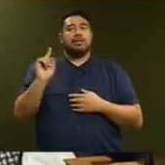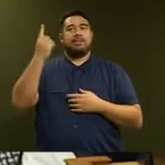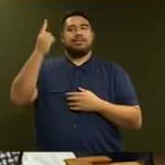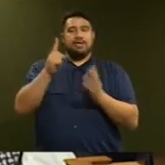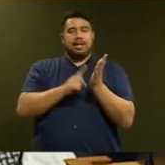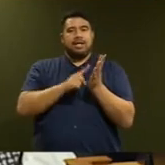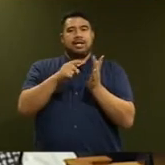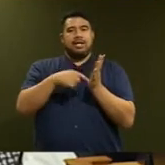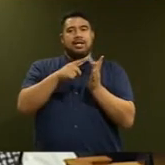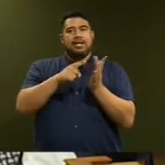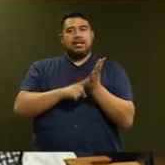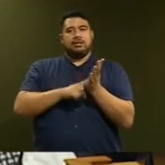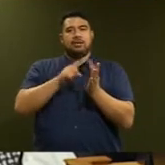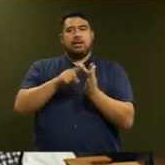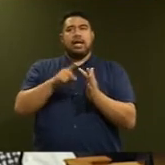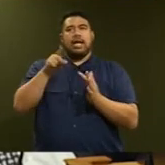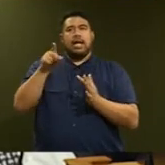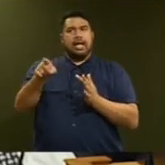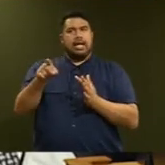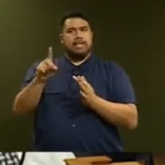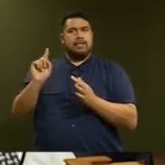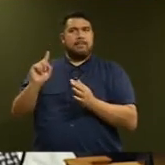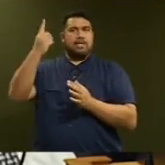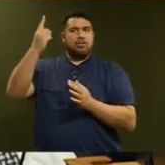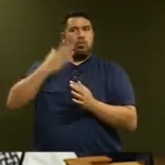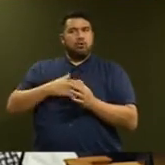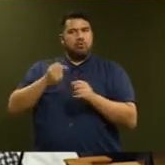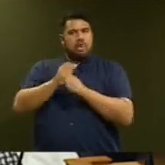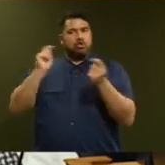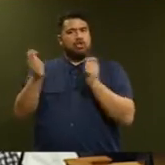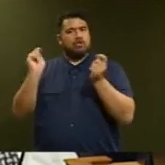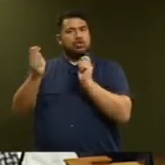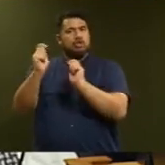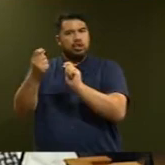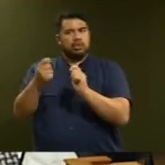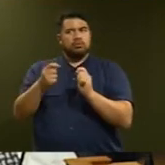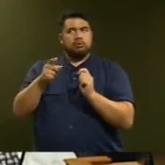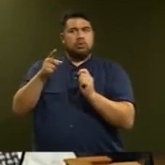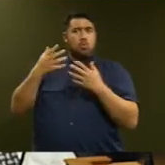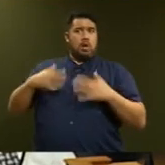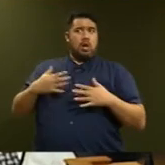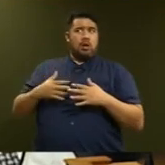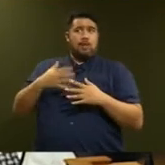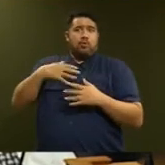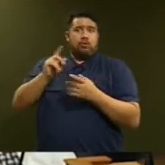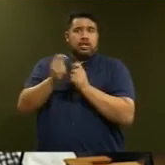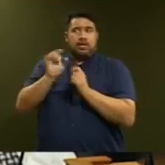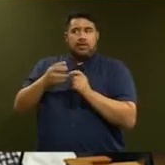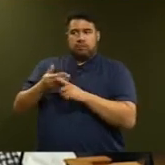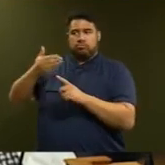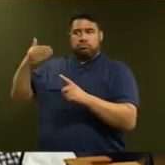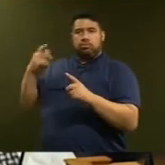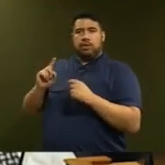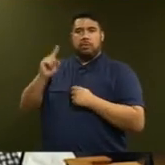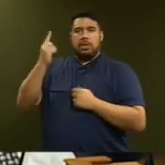minister, probably the most reformist minister we've had in decades. And because he has been putting all these ideas out in front of the public, there's